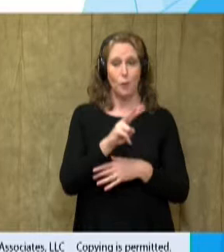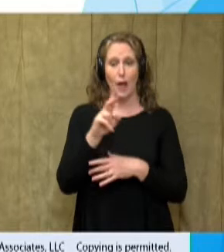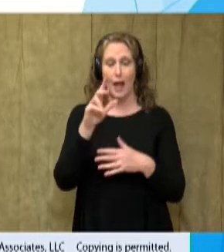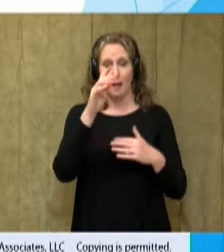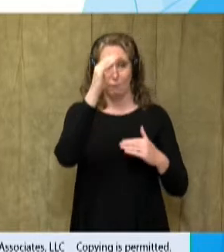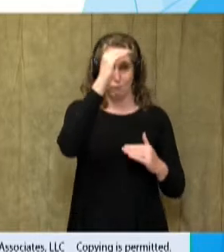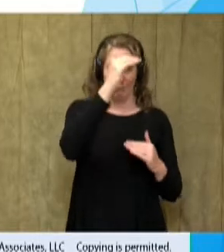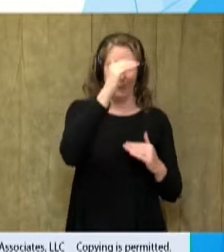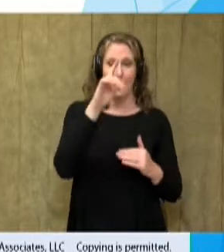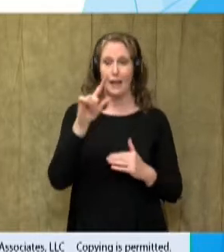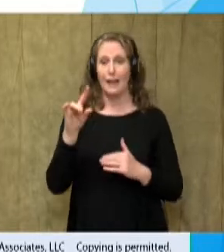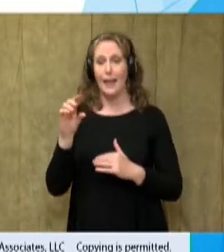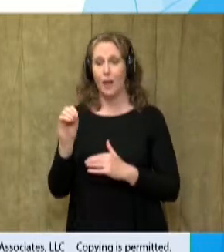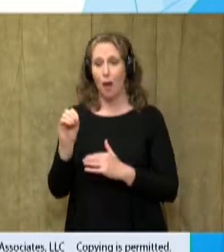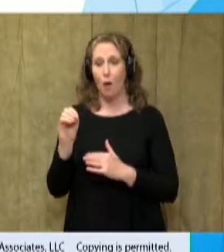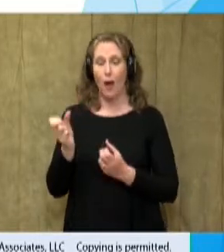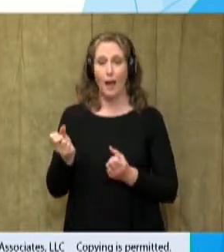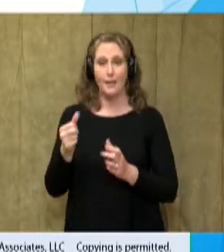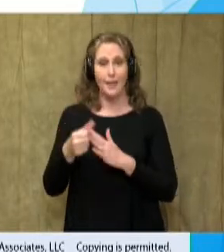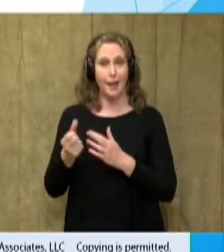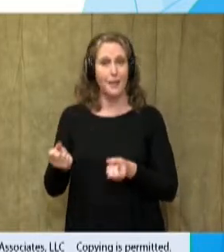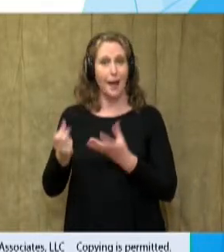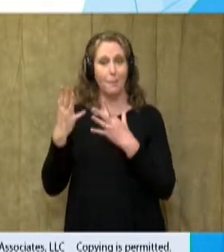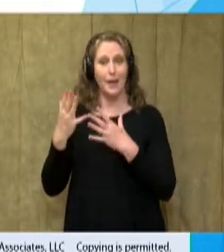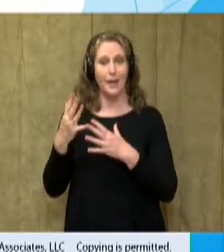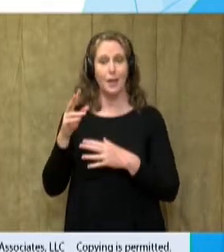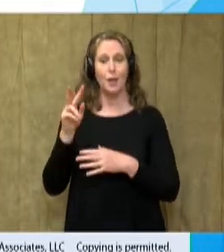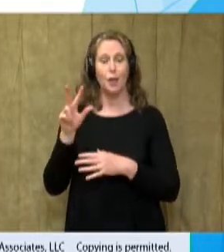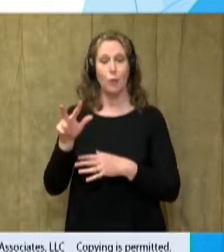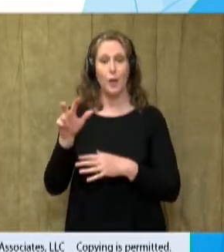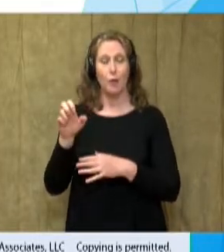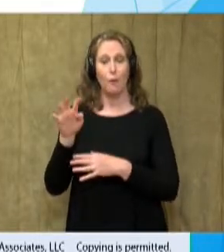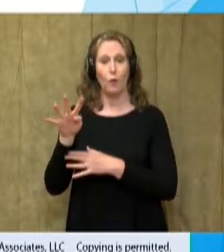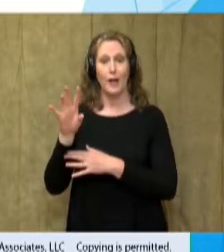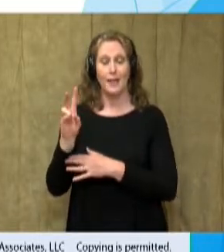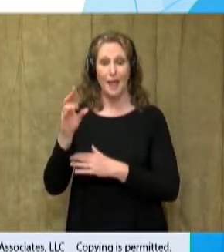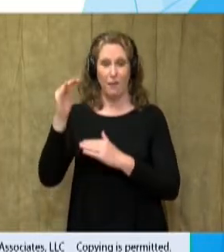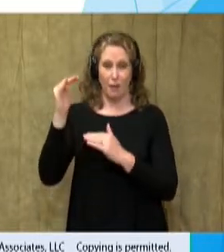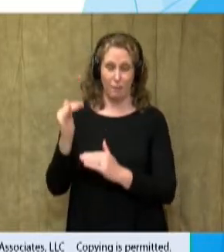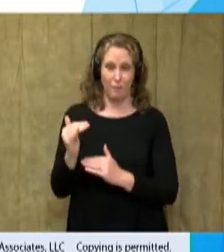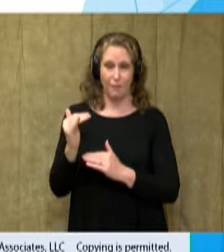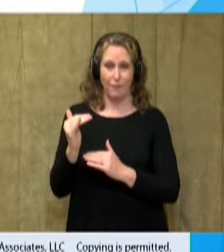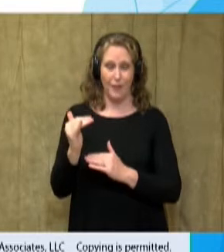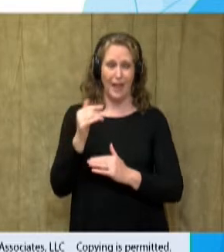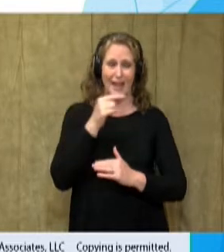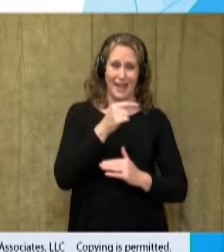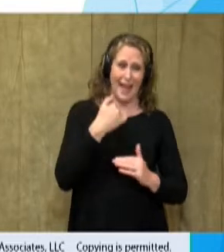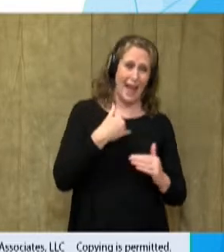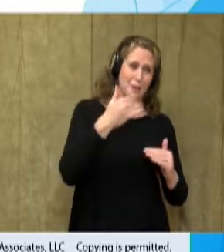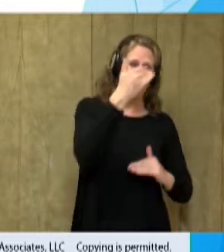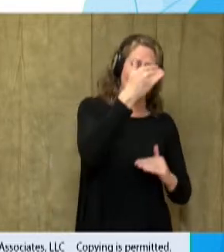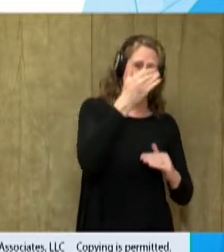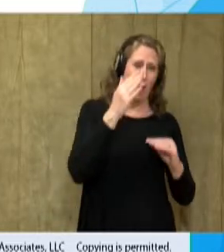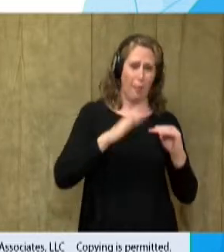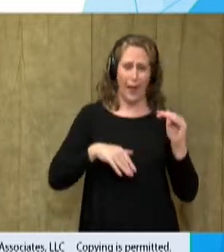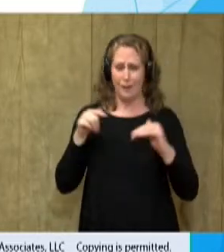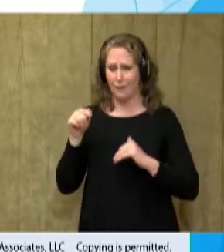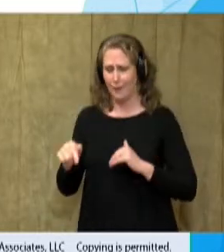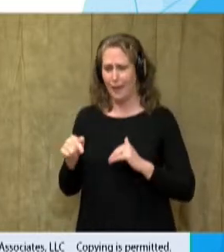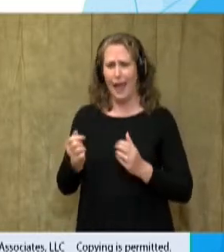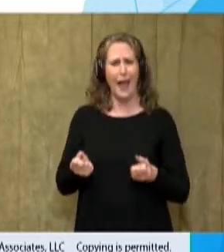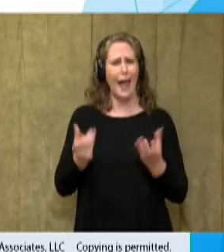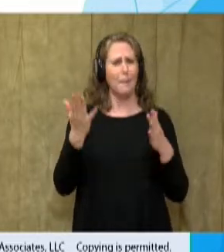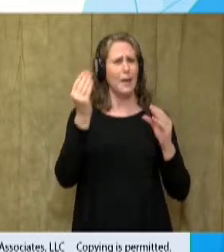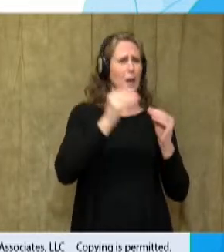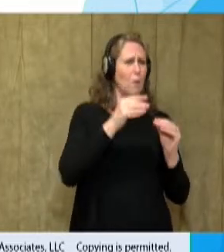347 stamps. How many more stamps does Jim have than Leo? All right, so what strategy did